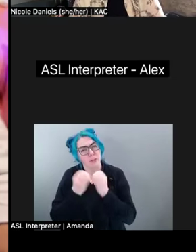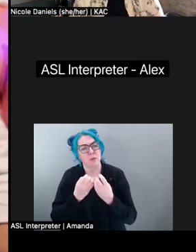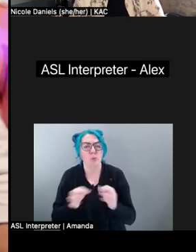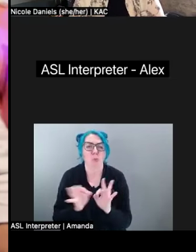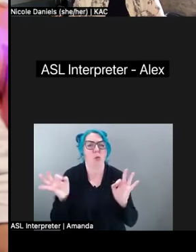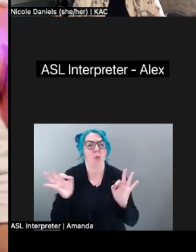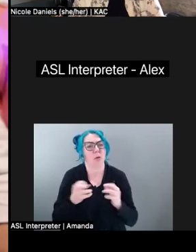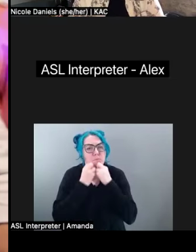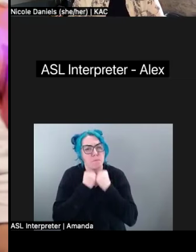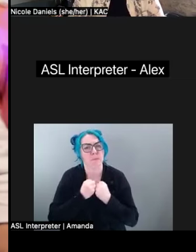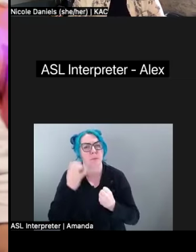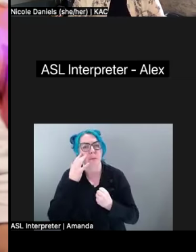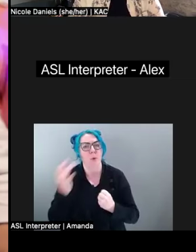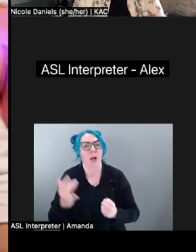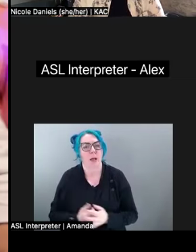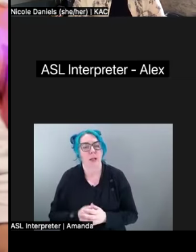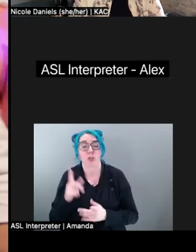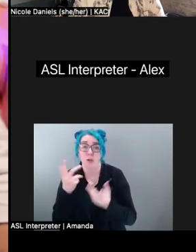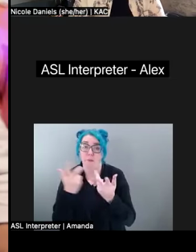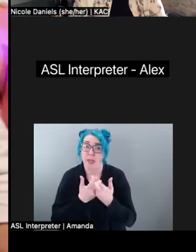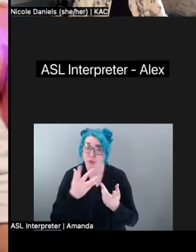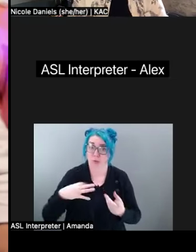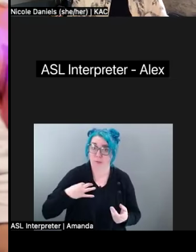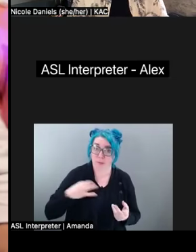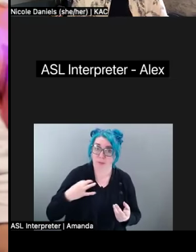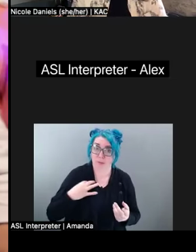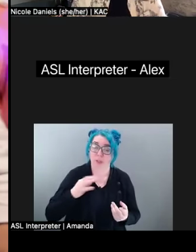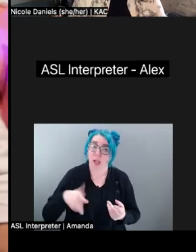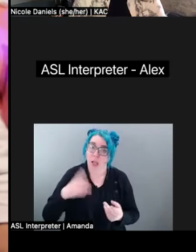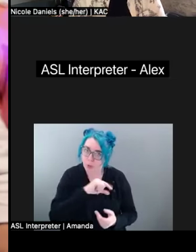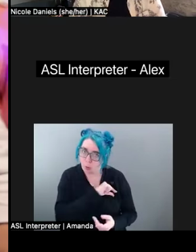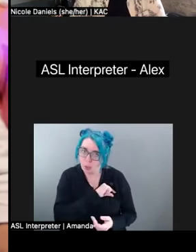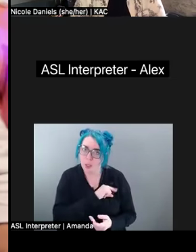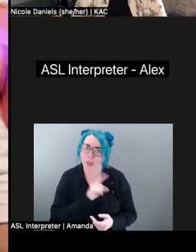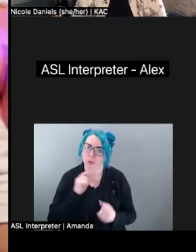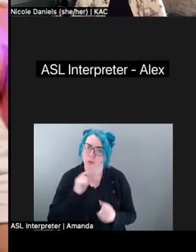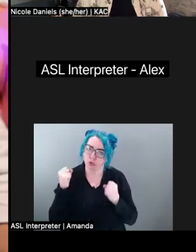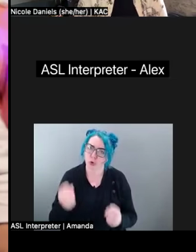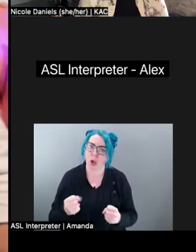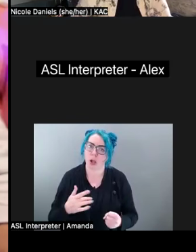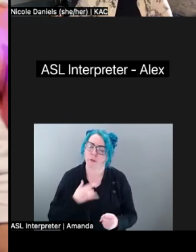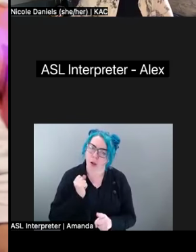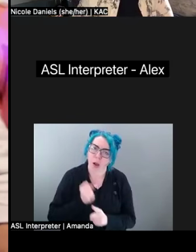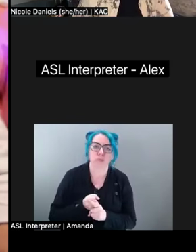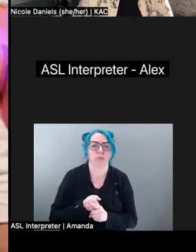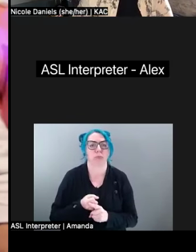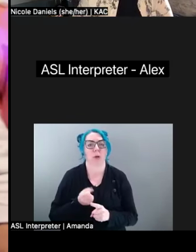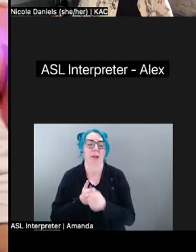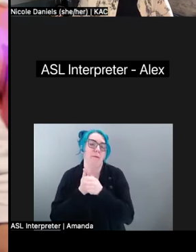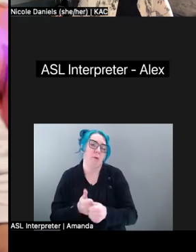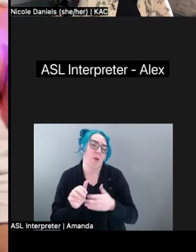application. They should be high quality and impactful and submitted according to the guidelines that I referenced